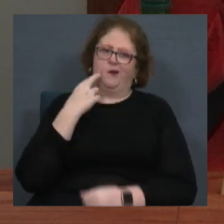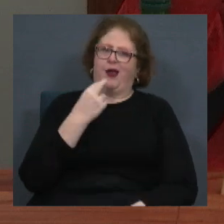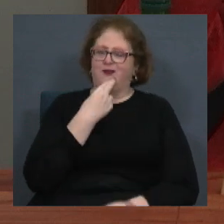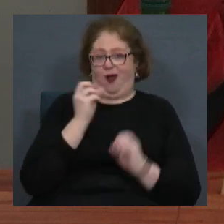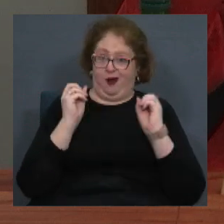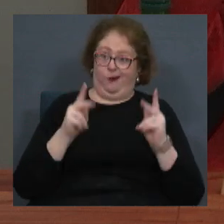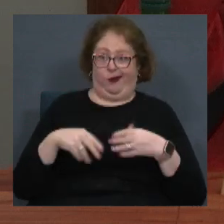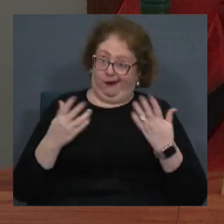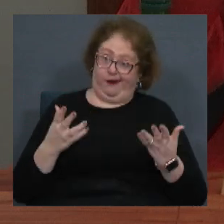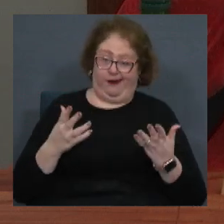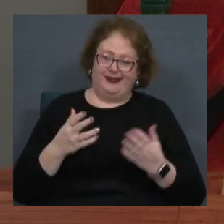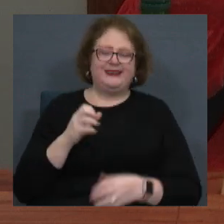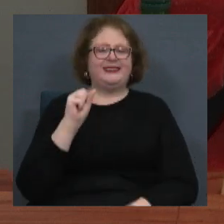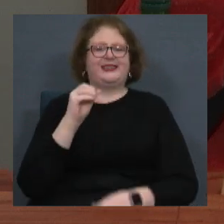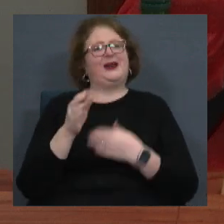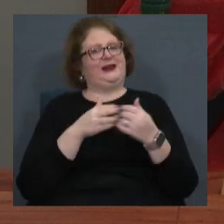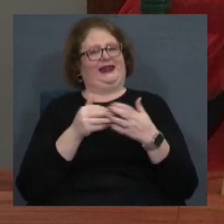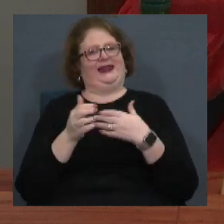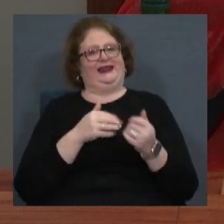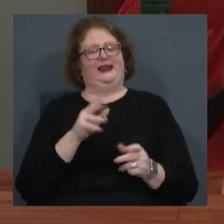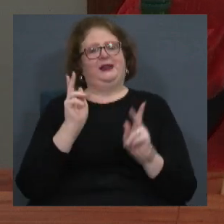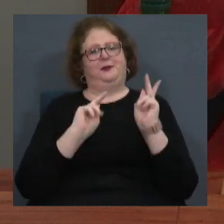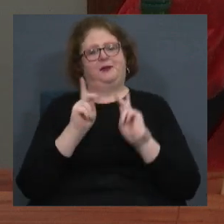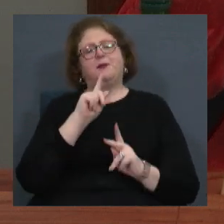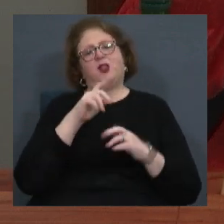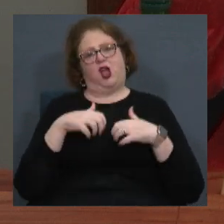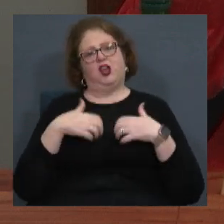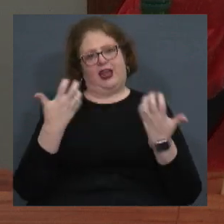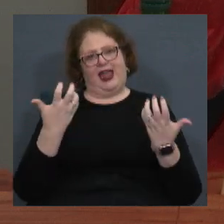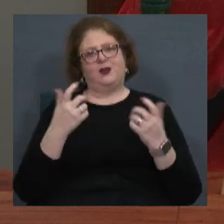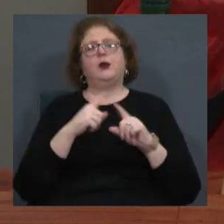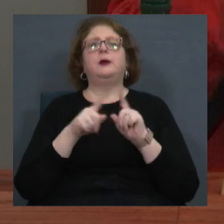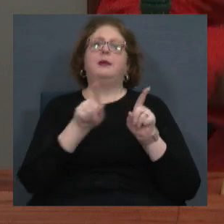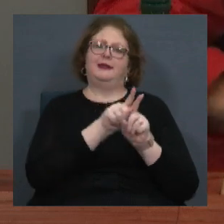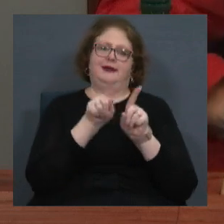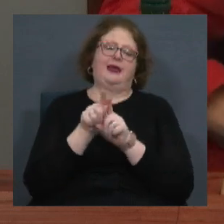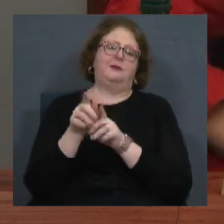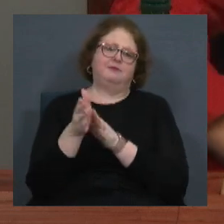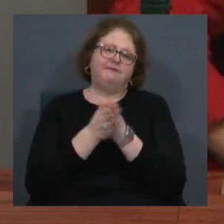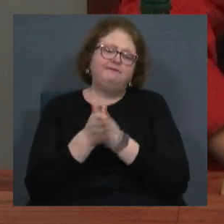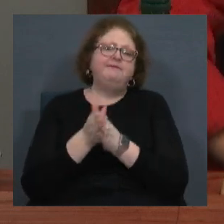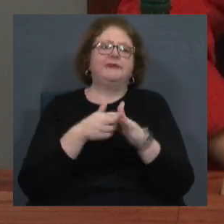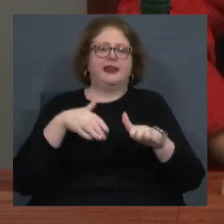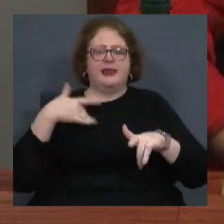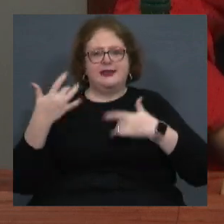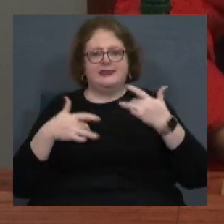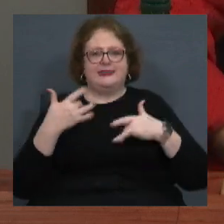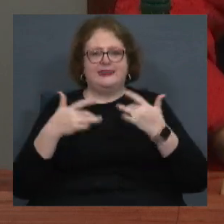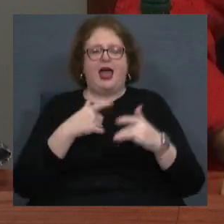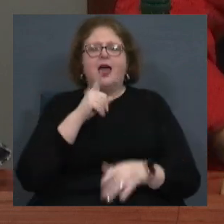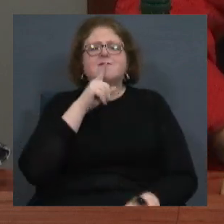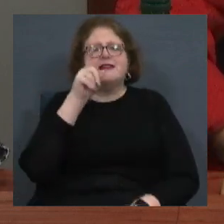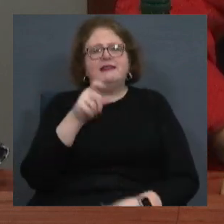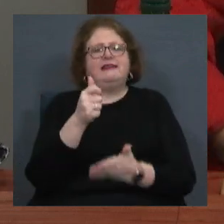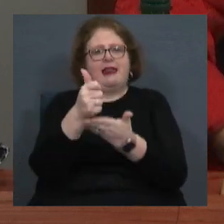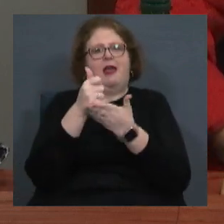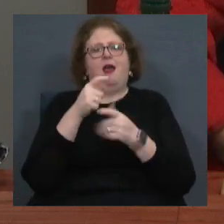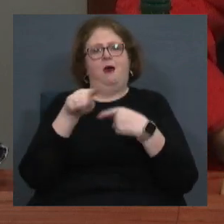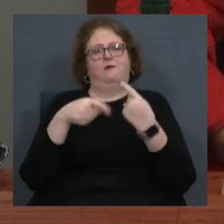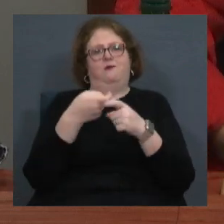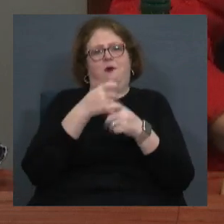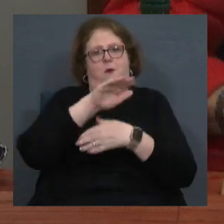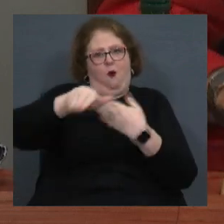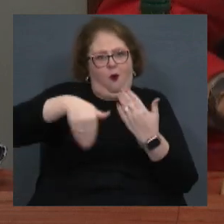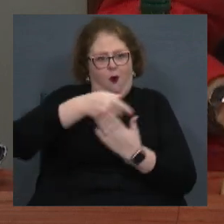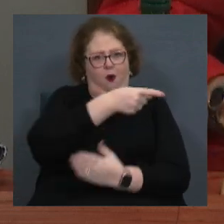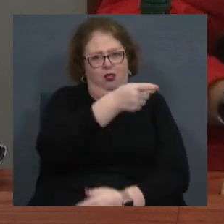but people are angry, but they're also excited. I I really need the help from all of my colleagues on the